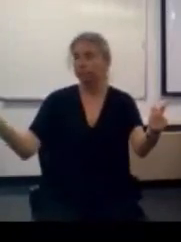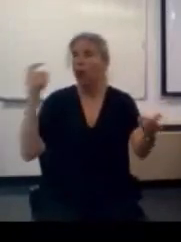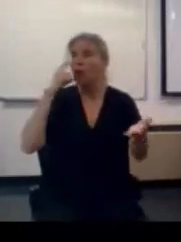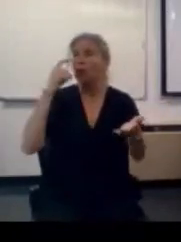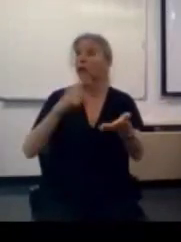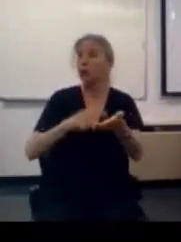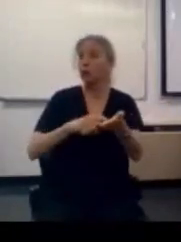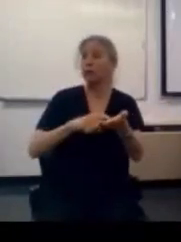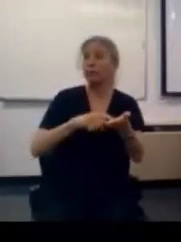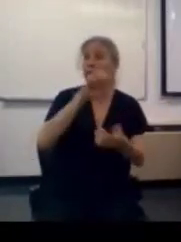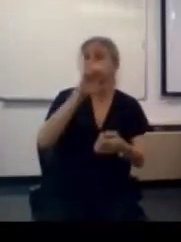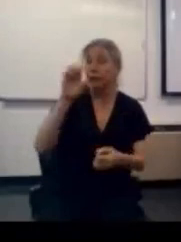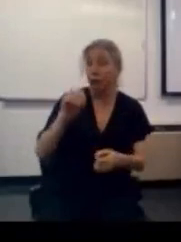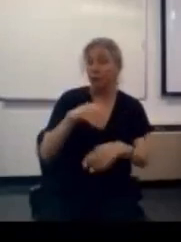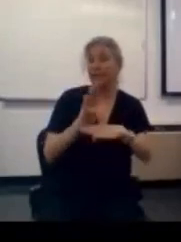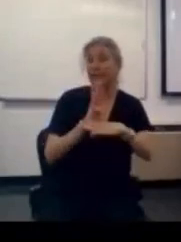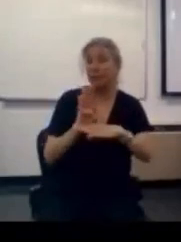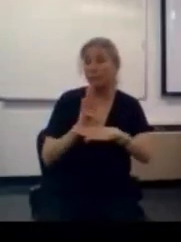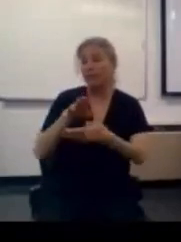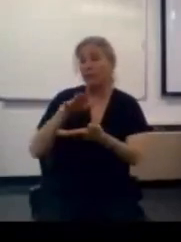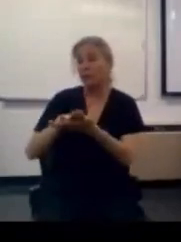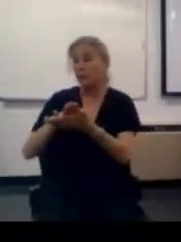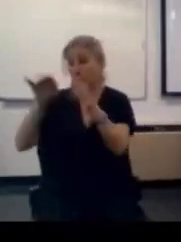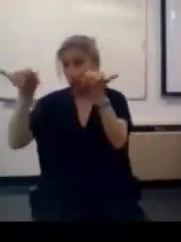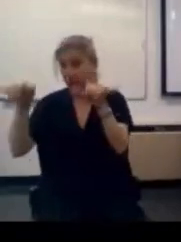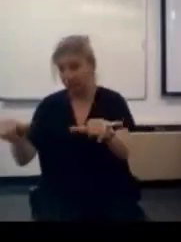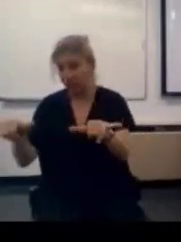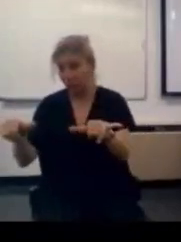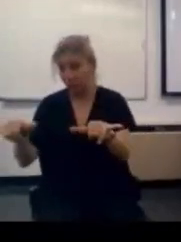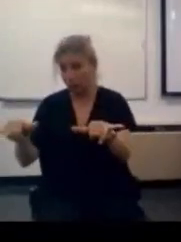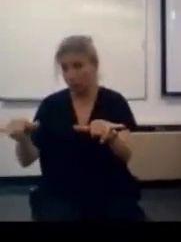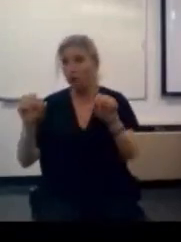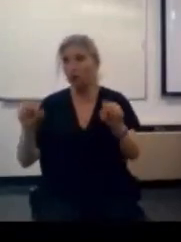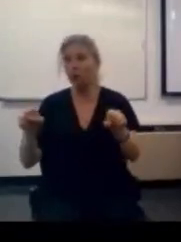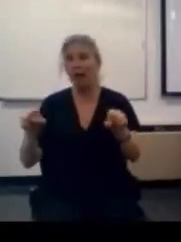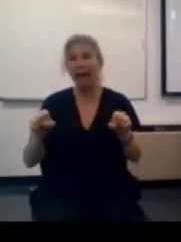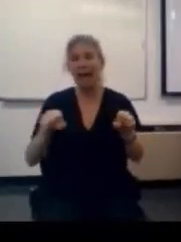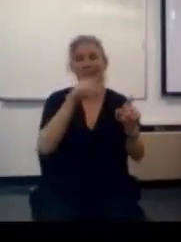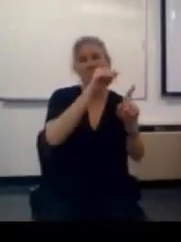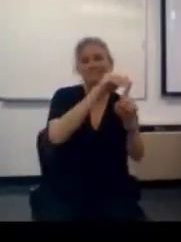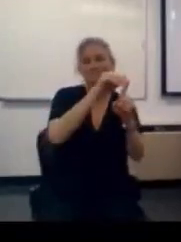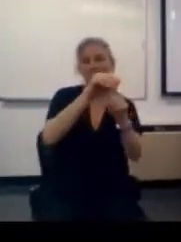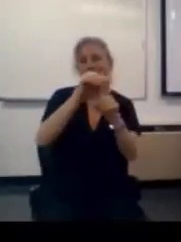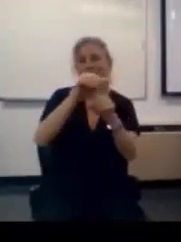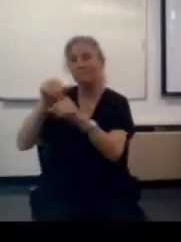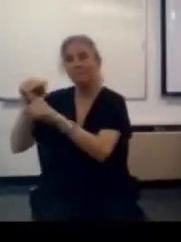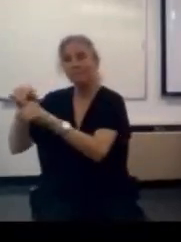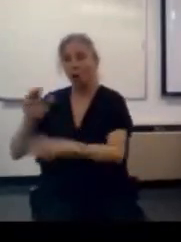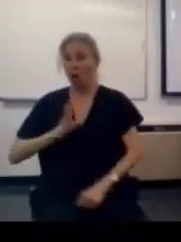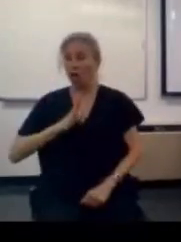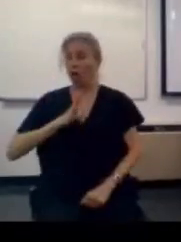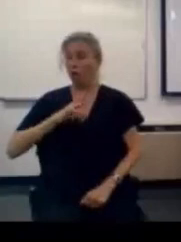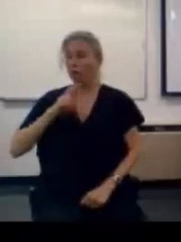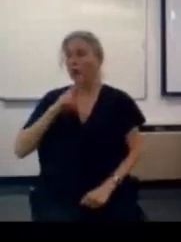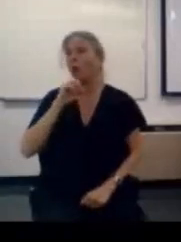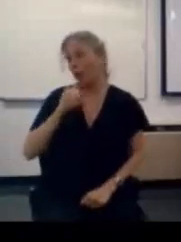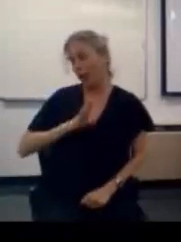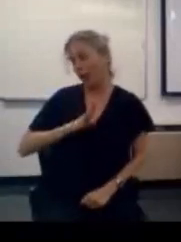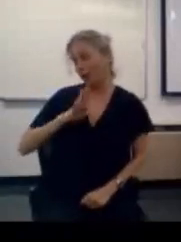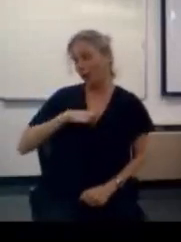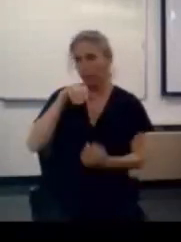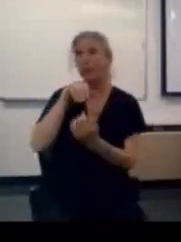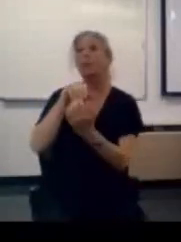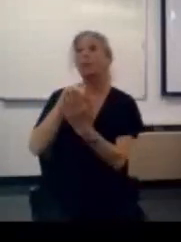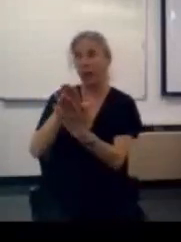So I think you'll find in lots of organizations and in school systems, there is a way to raise concerns. They have